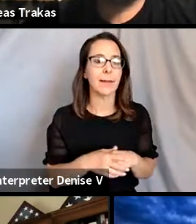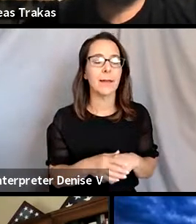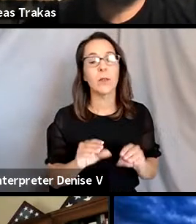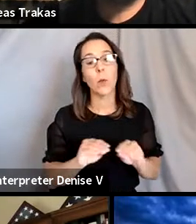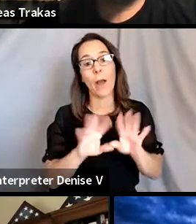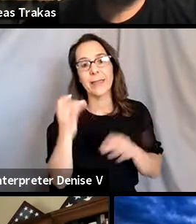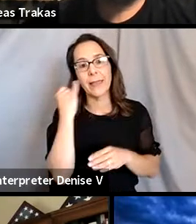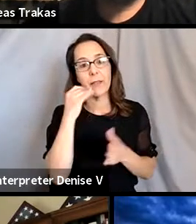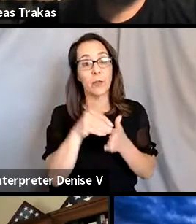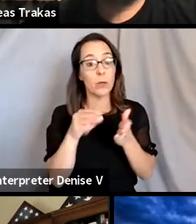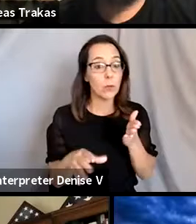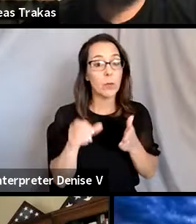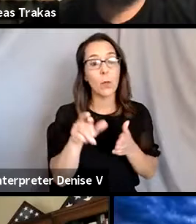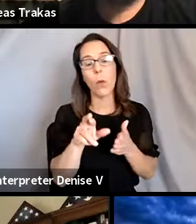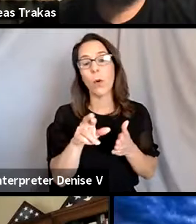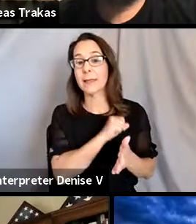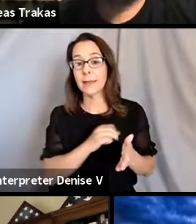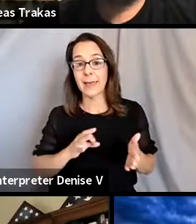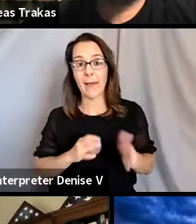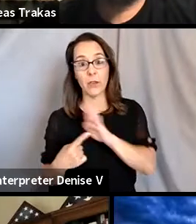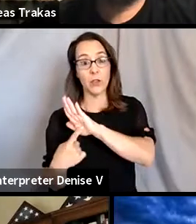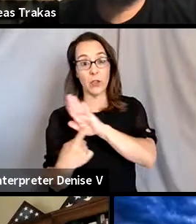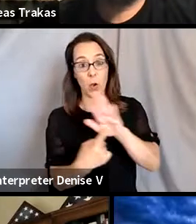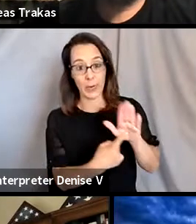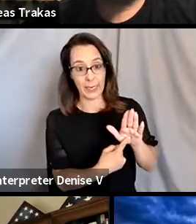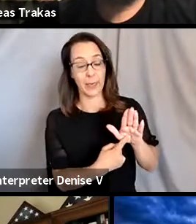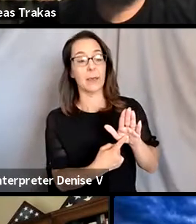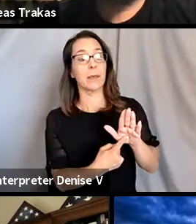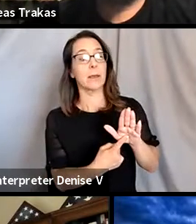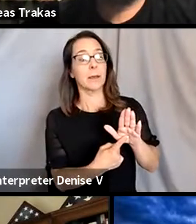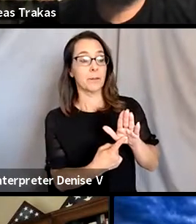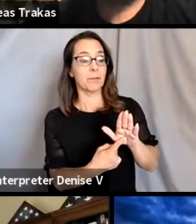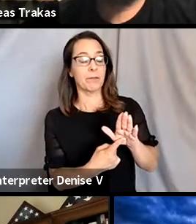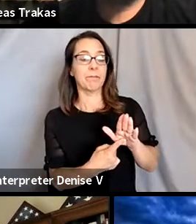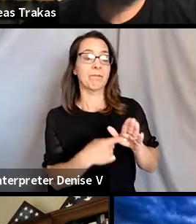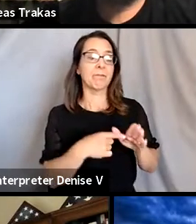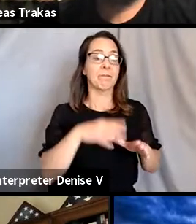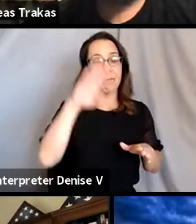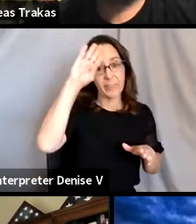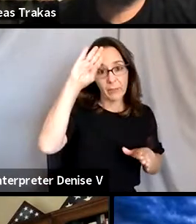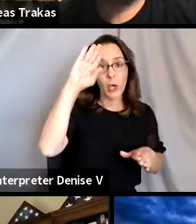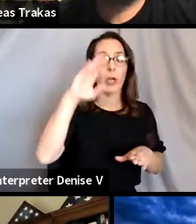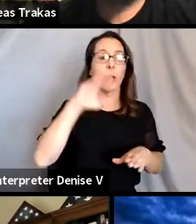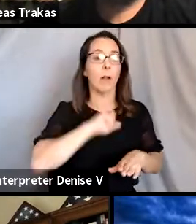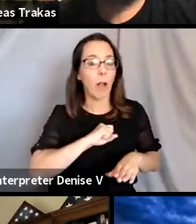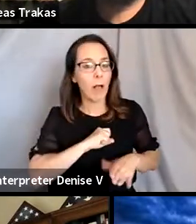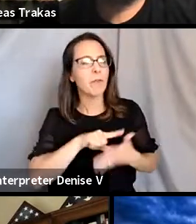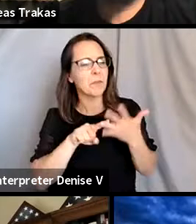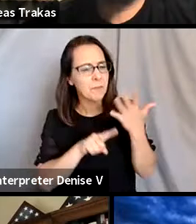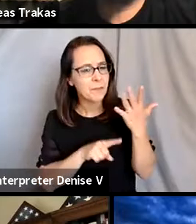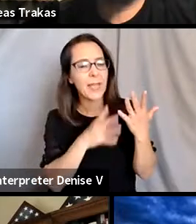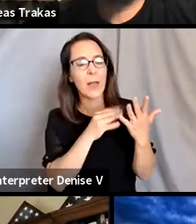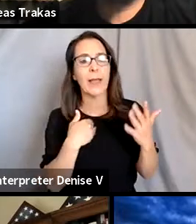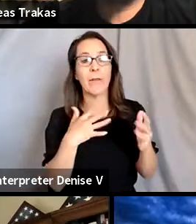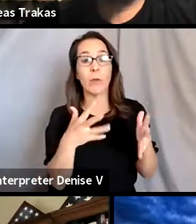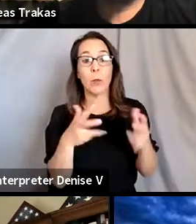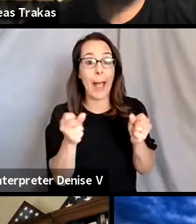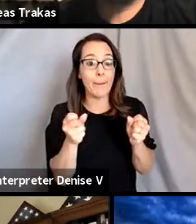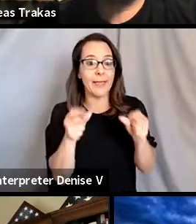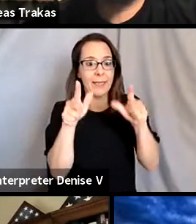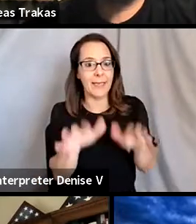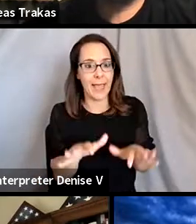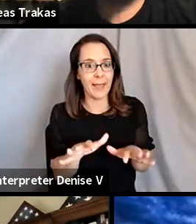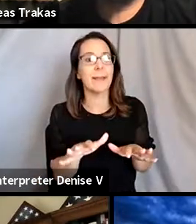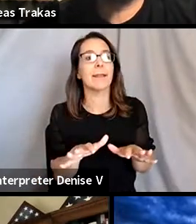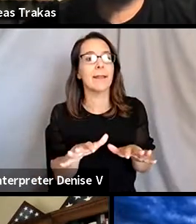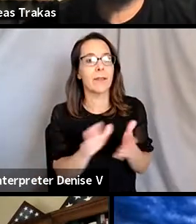is showing symptoms and so forth. And we have rapid test vouchers on hand so that we can send that student or staff member to go